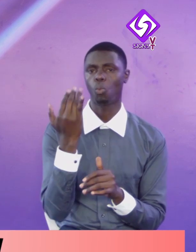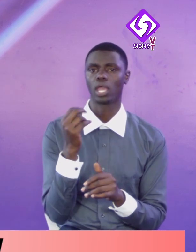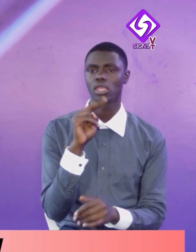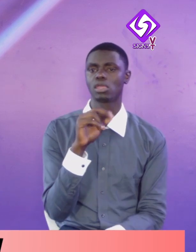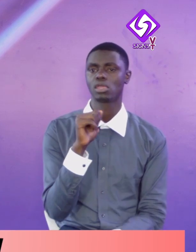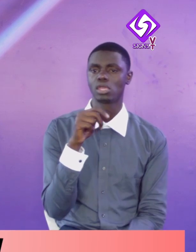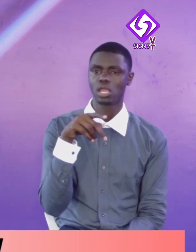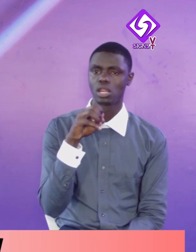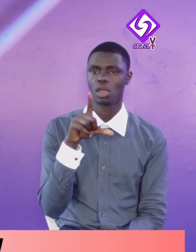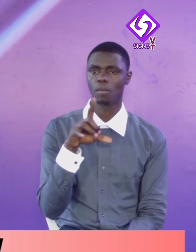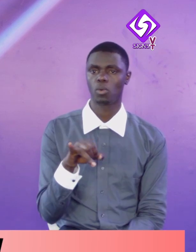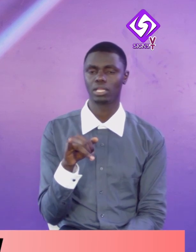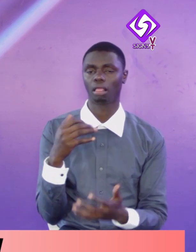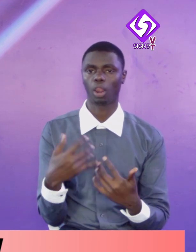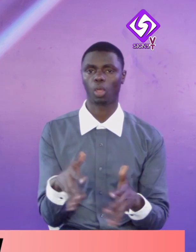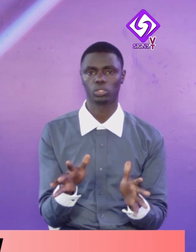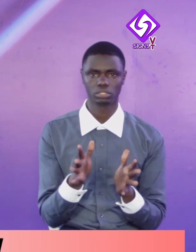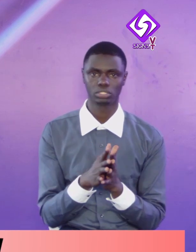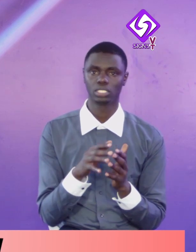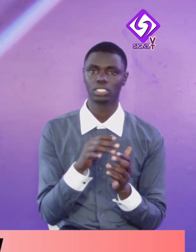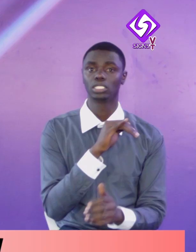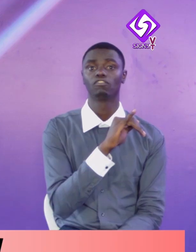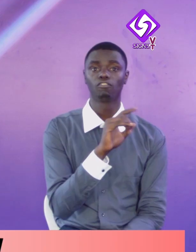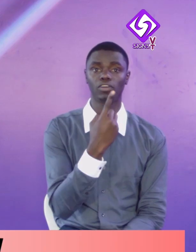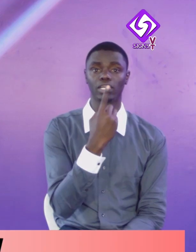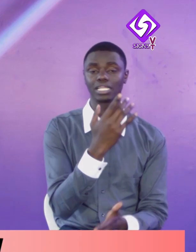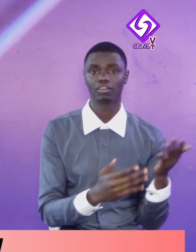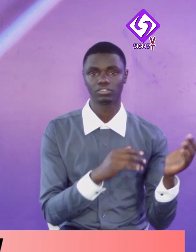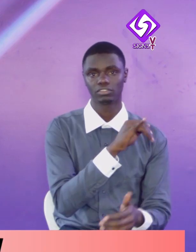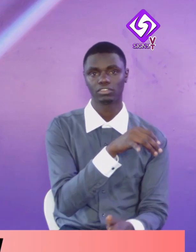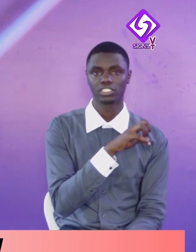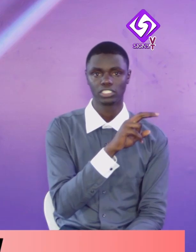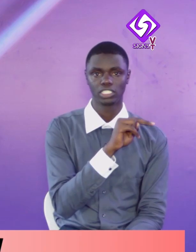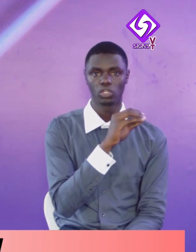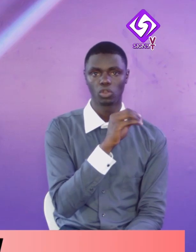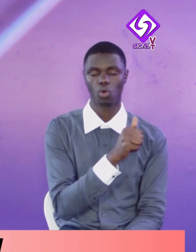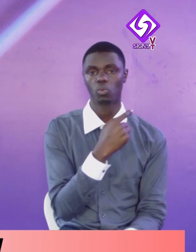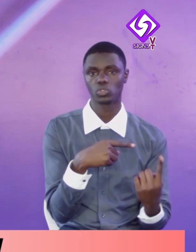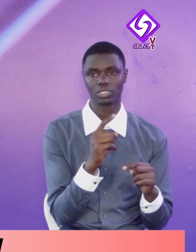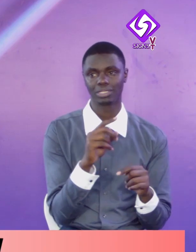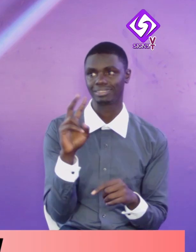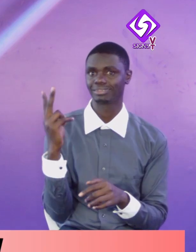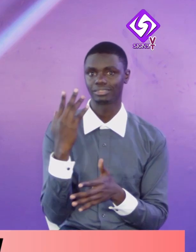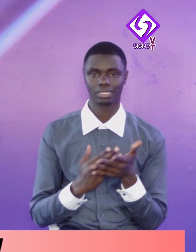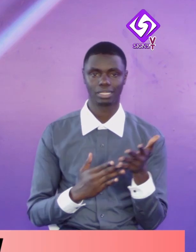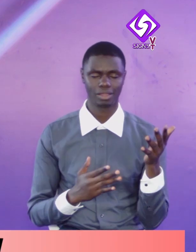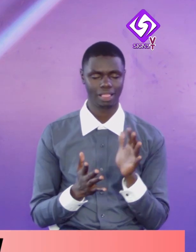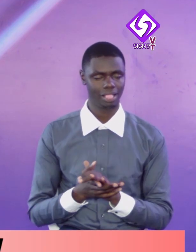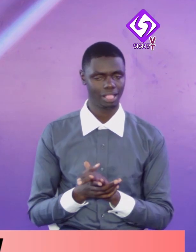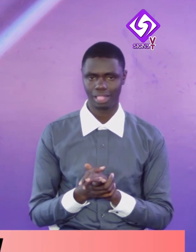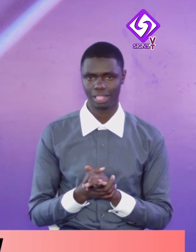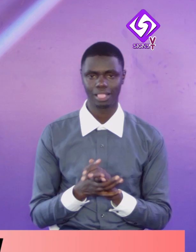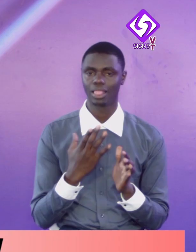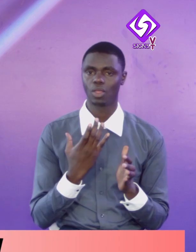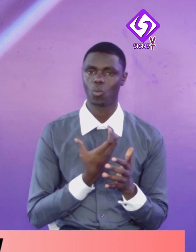Napoli. Napoli in the first half, Genoa was winning 1-0. In the second half, our very